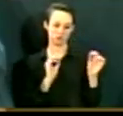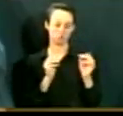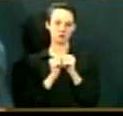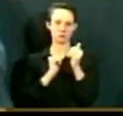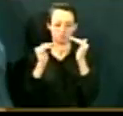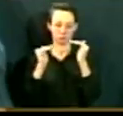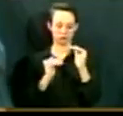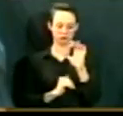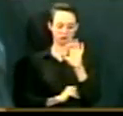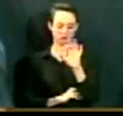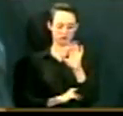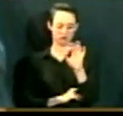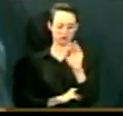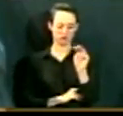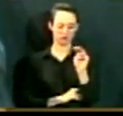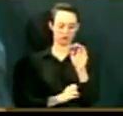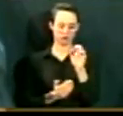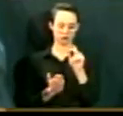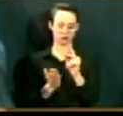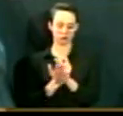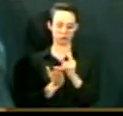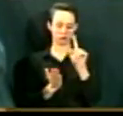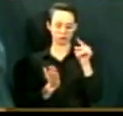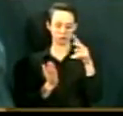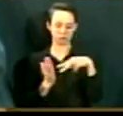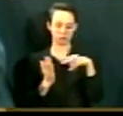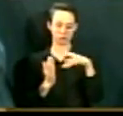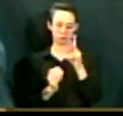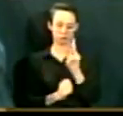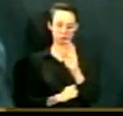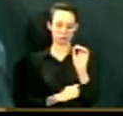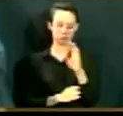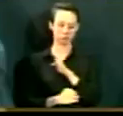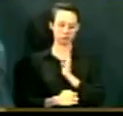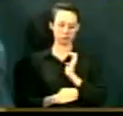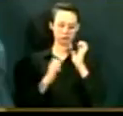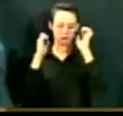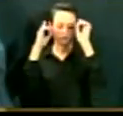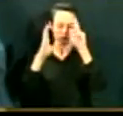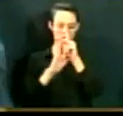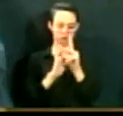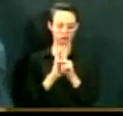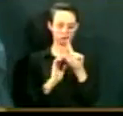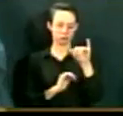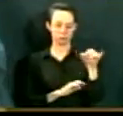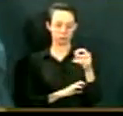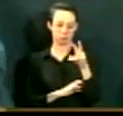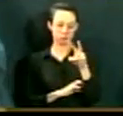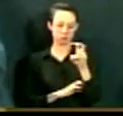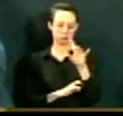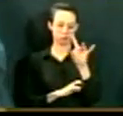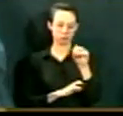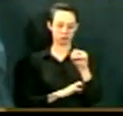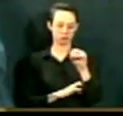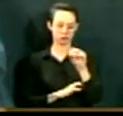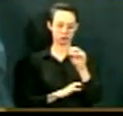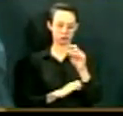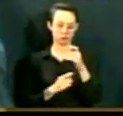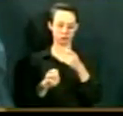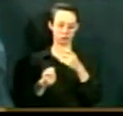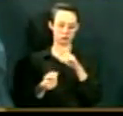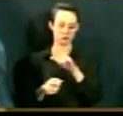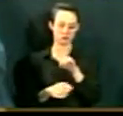carries. 9M, approve first reading of Knox County Board of Education Policy J280, alternative school programs as